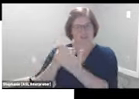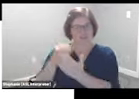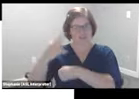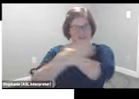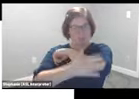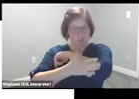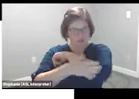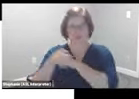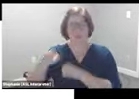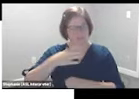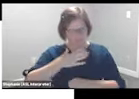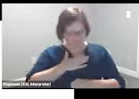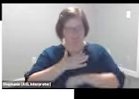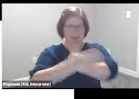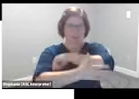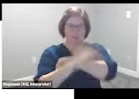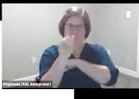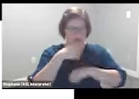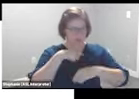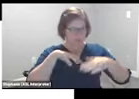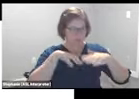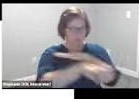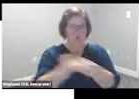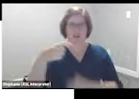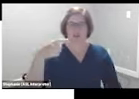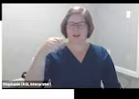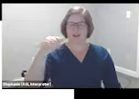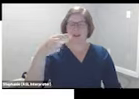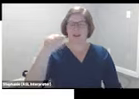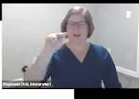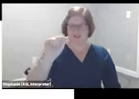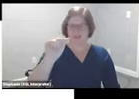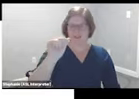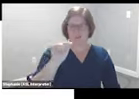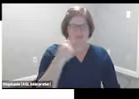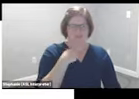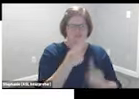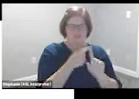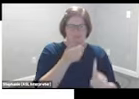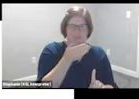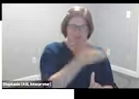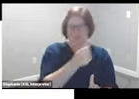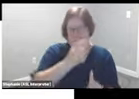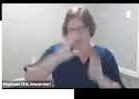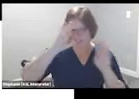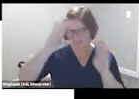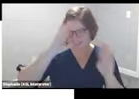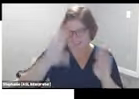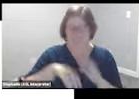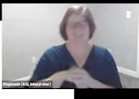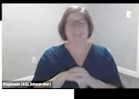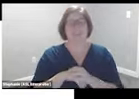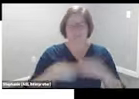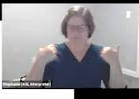my country of birth is listed, Guyana. So whoever is from Guyana, friendly hello to you. As Anna said, my